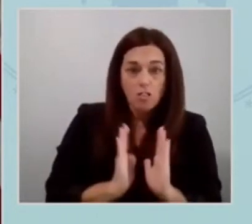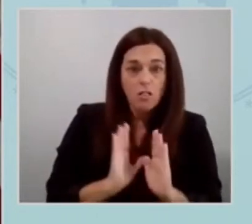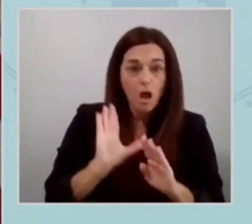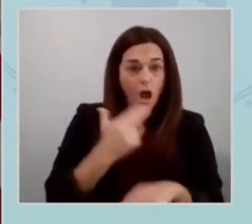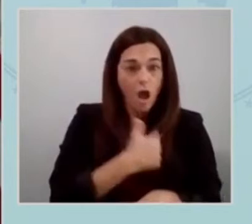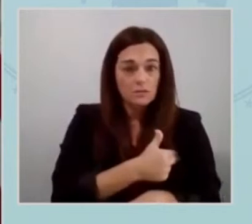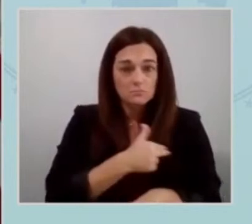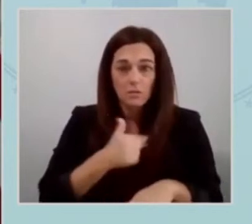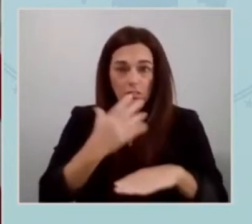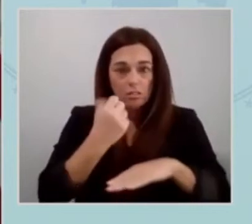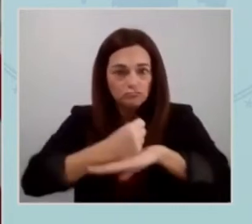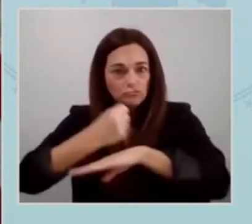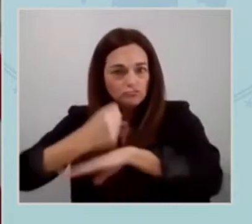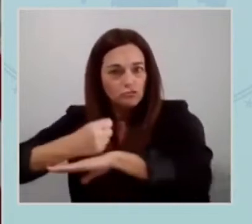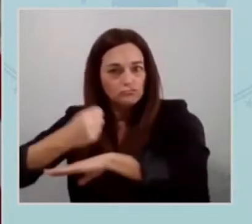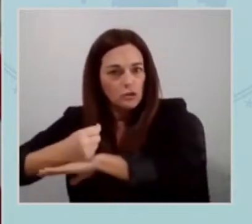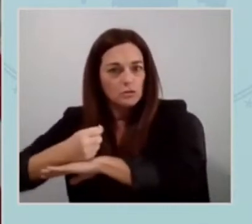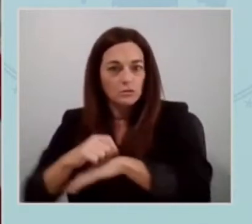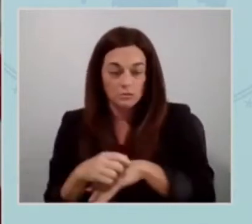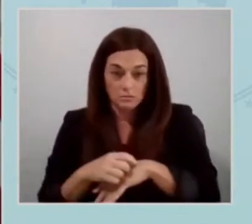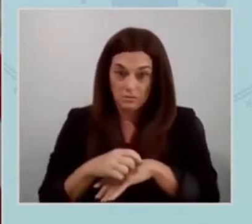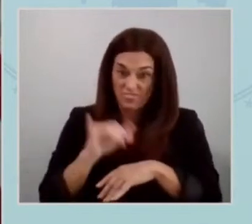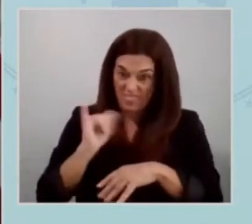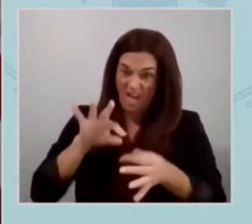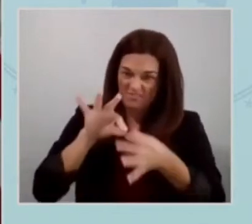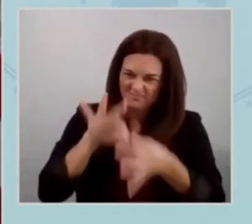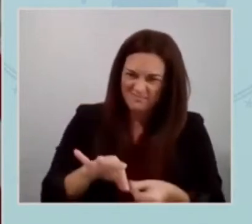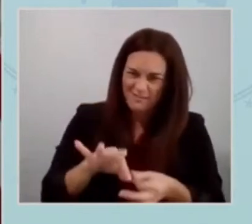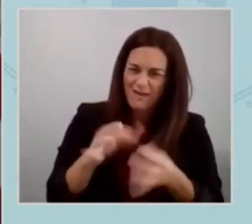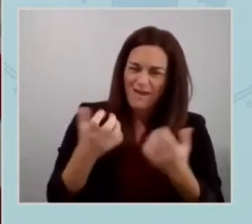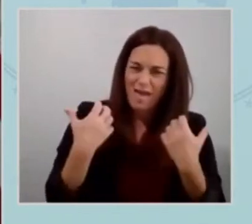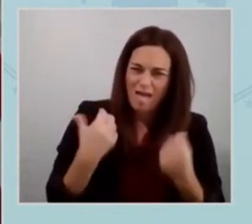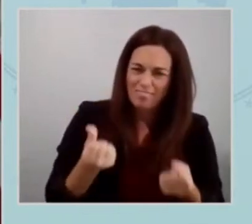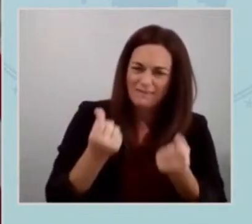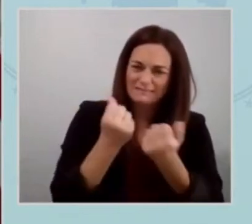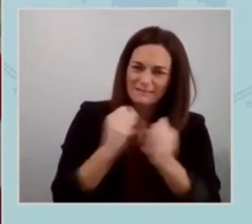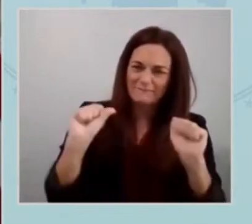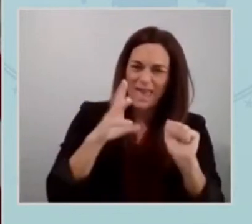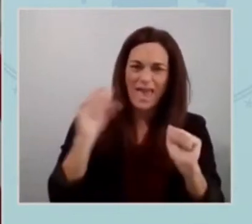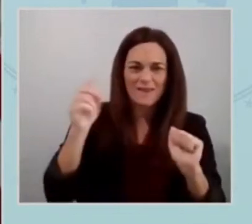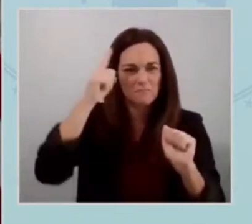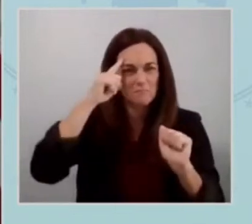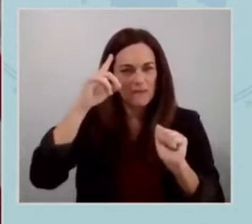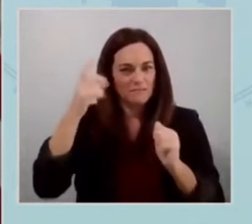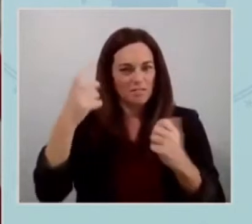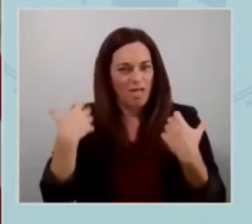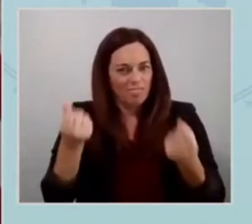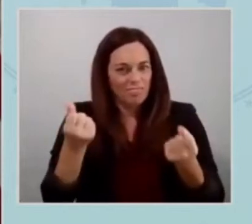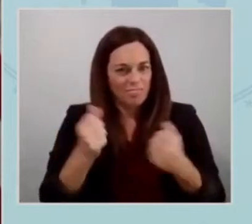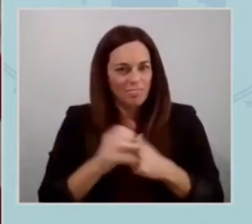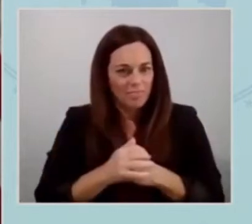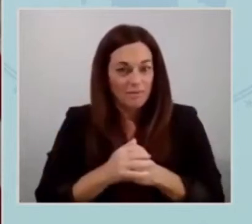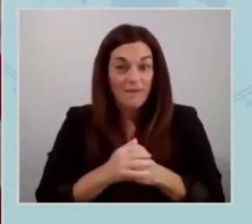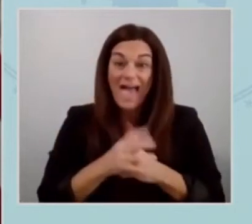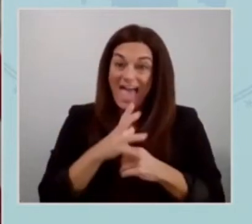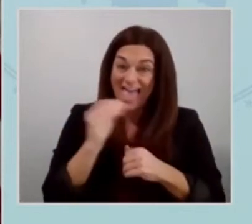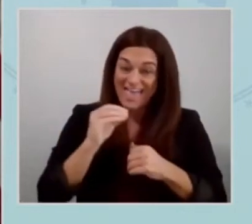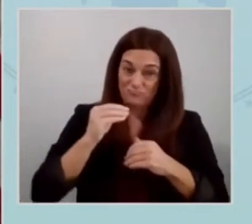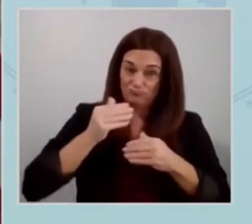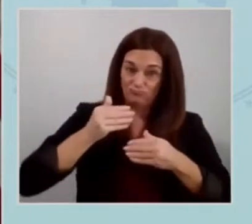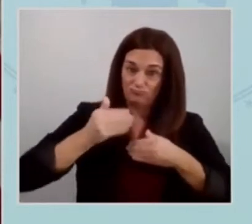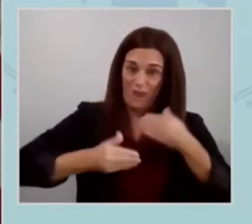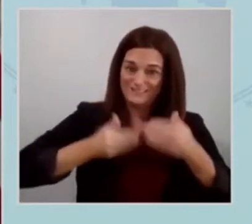local mental health clinics, shutting down small hospitals. And that all relates to people's health, safety,